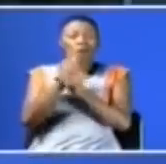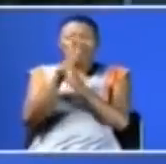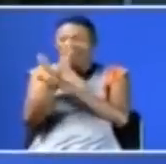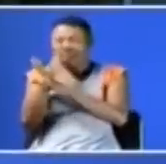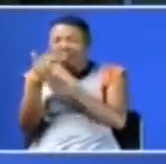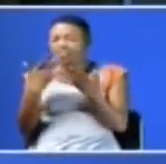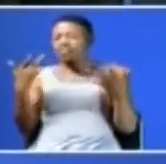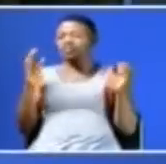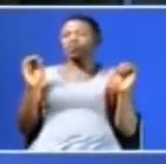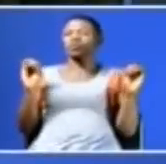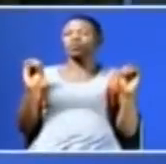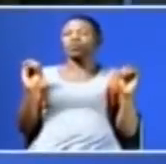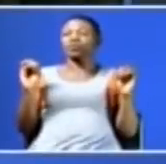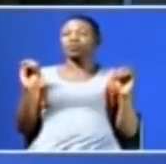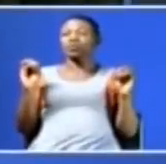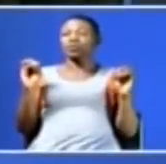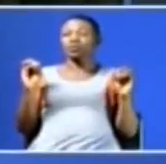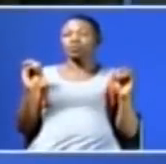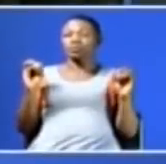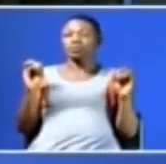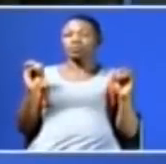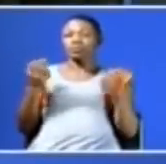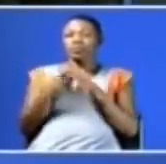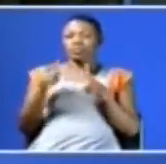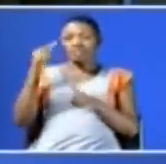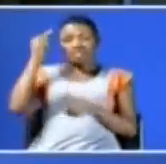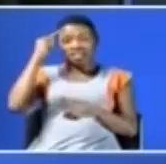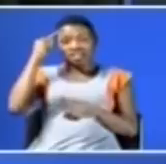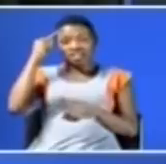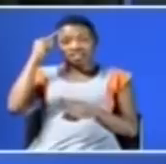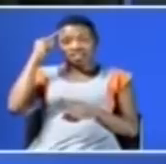said, I think even the information he's just